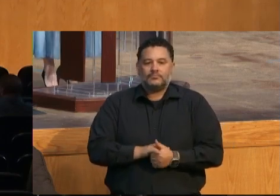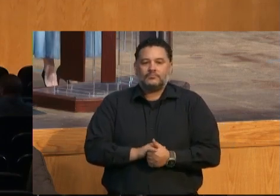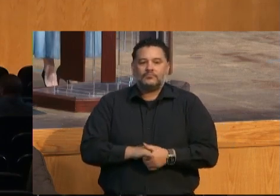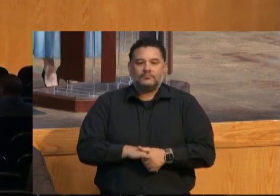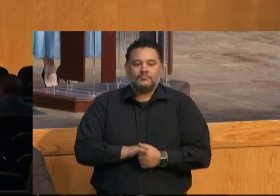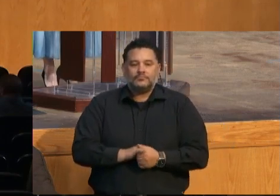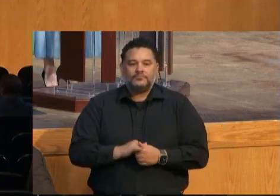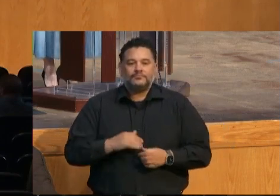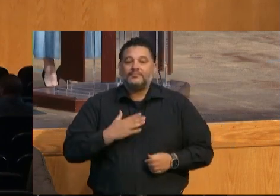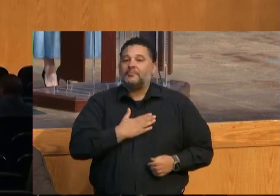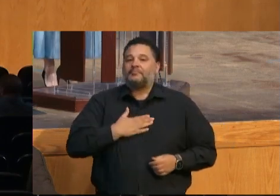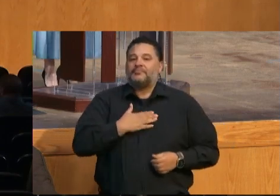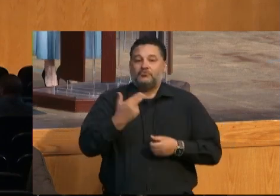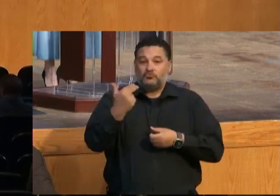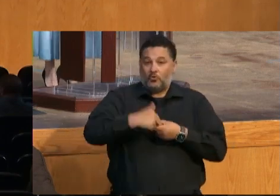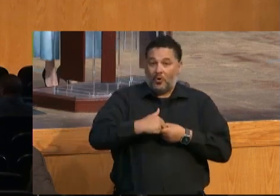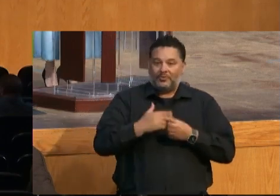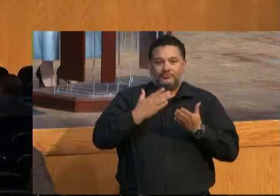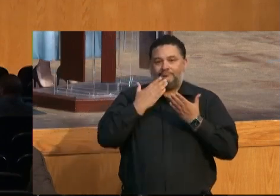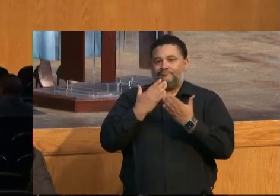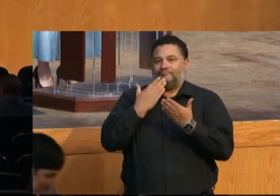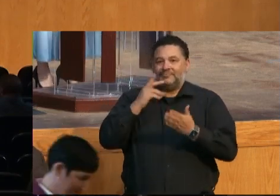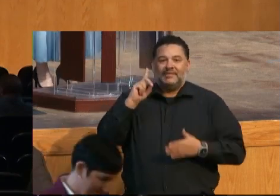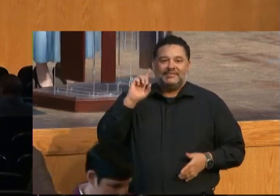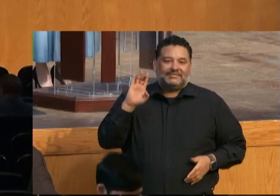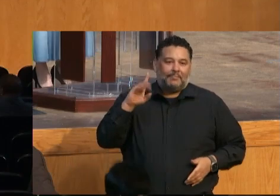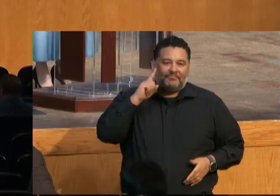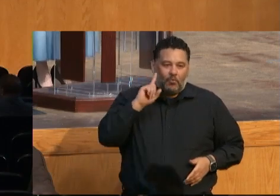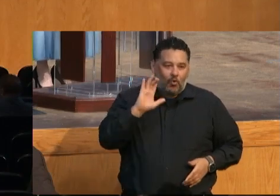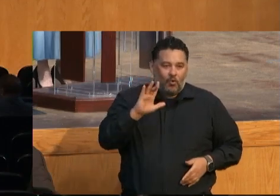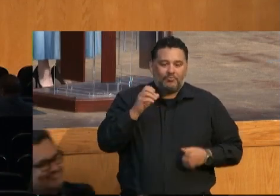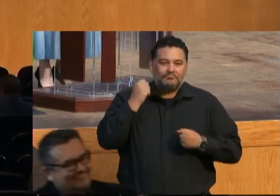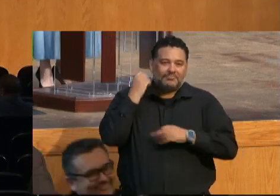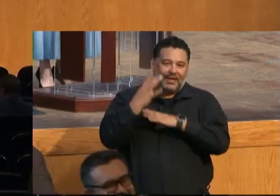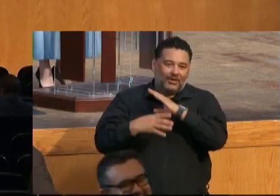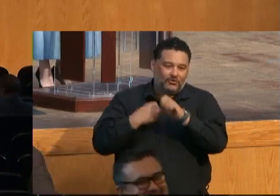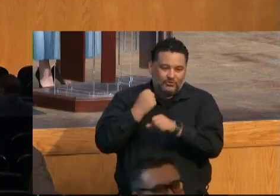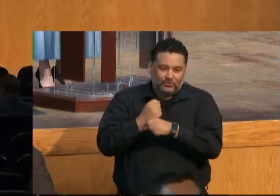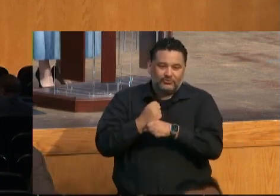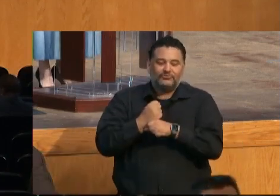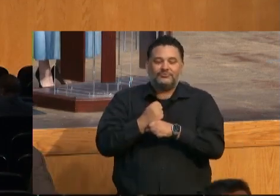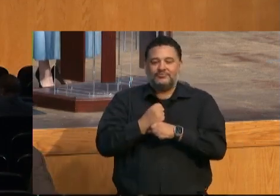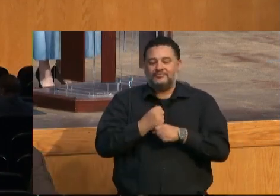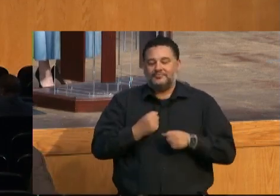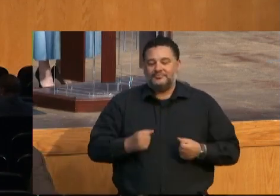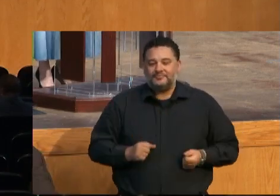Please join me in thanking Deb for her many years